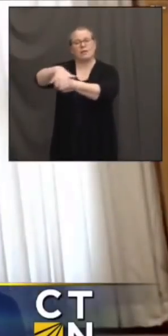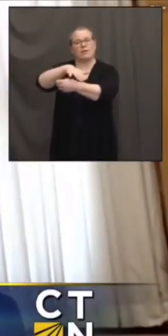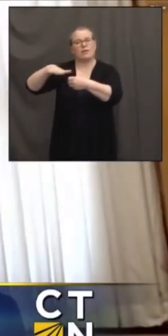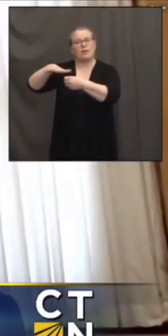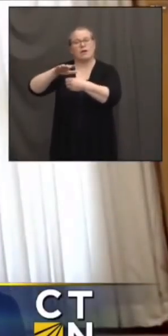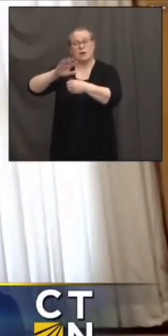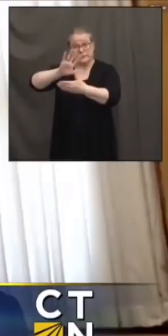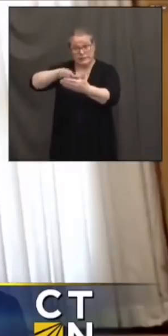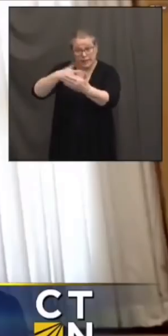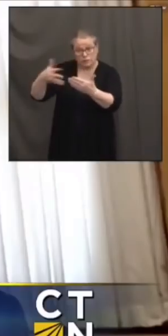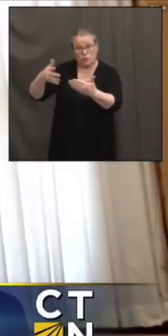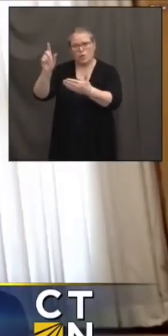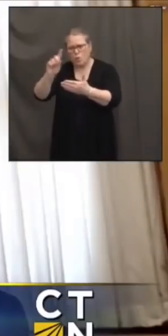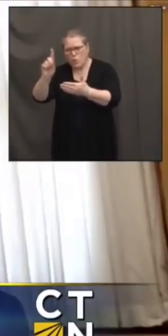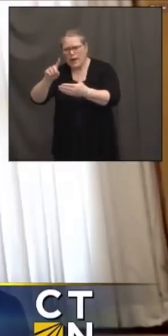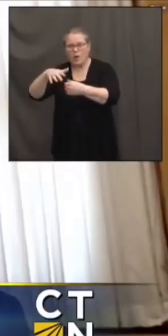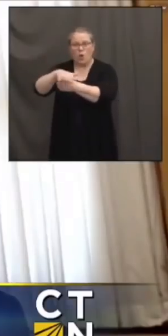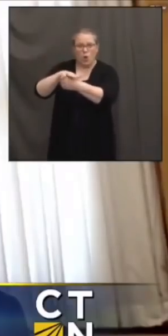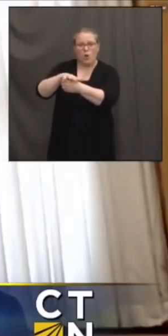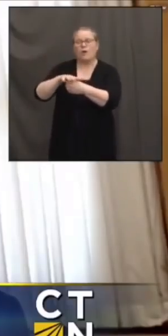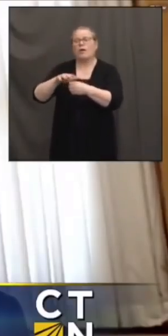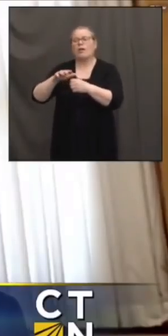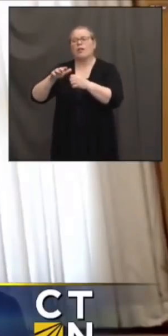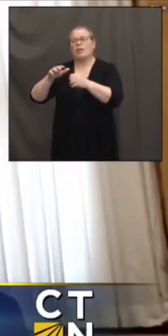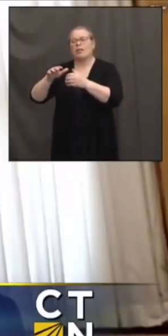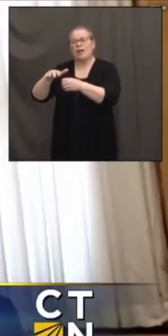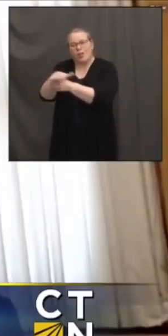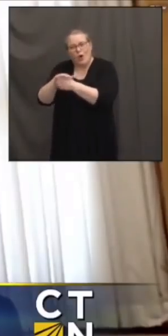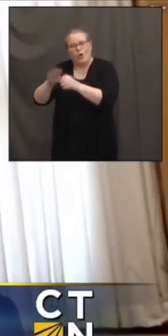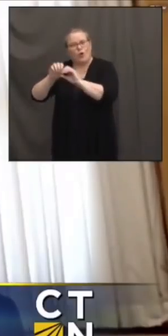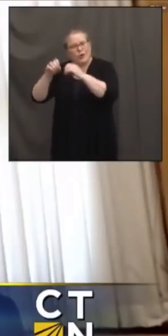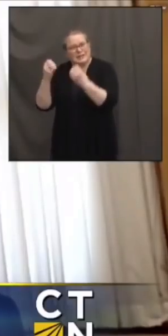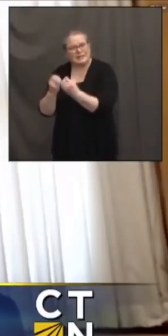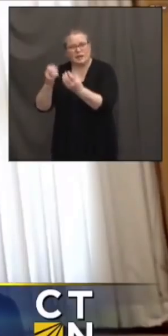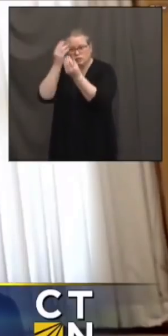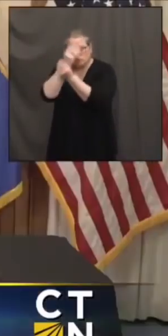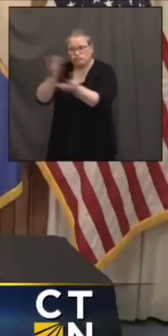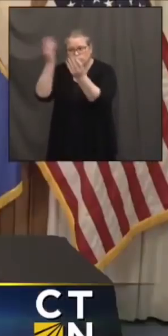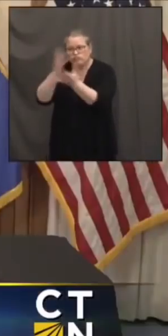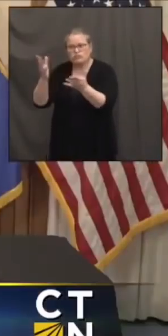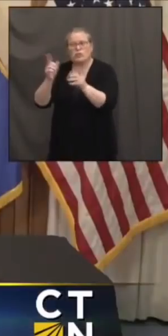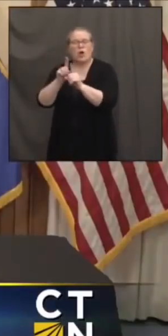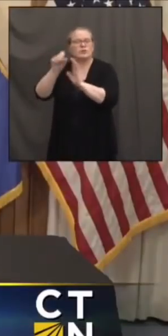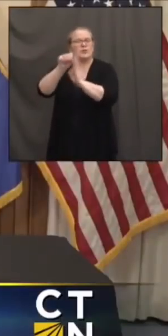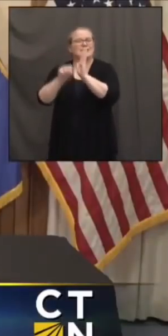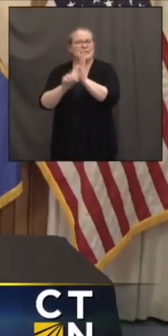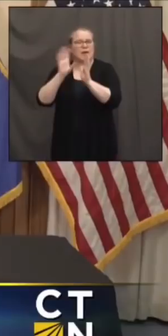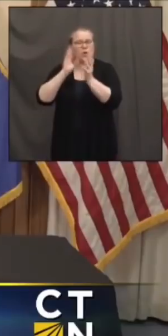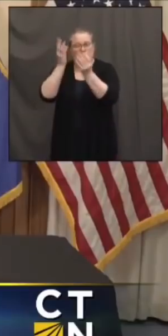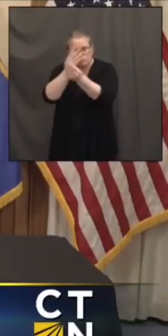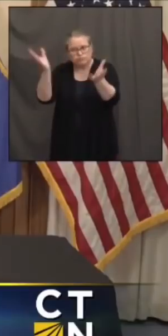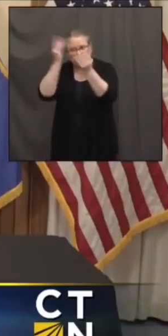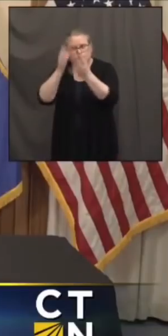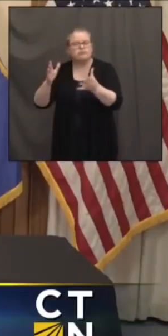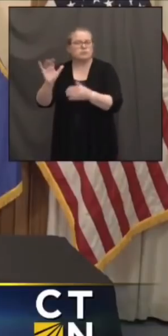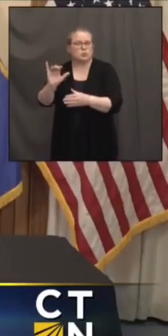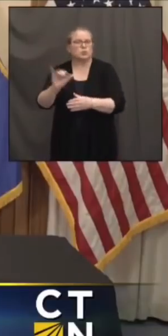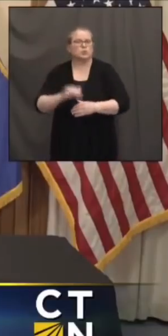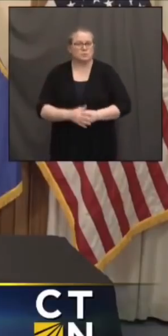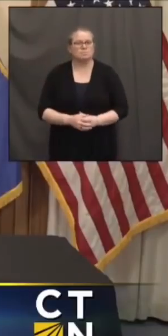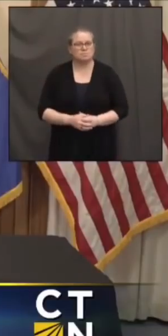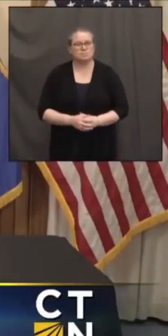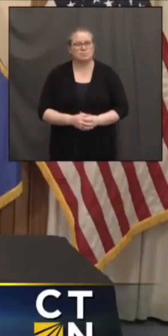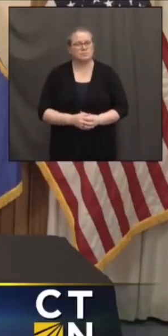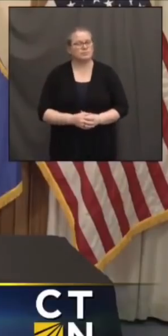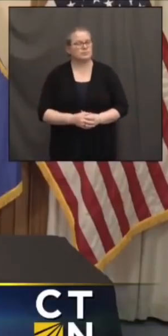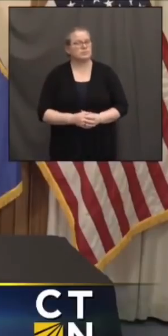scheduled. Local partners helping to get the word out. We'll help get the word out at the state level as well. And last question, for people who haven't